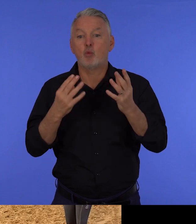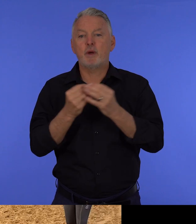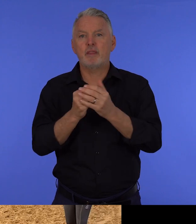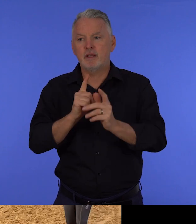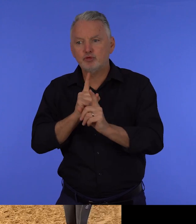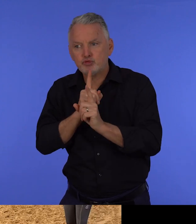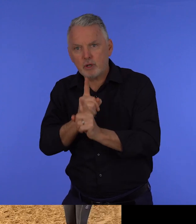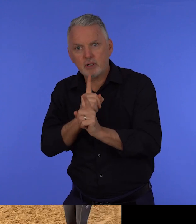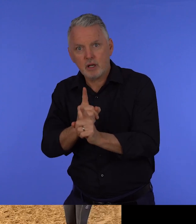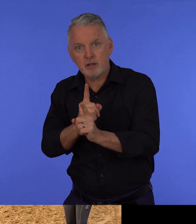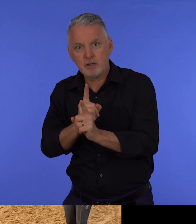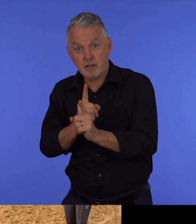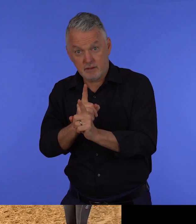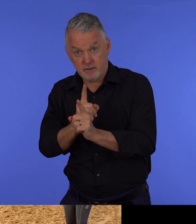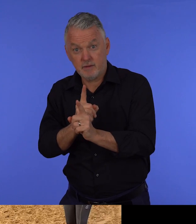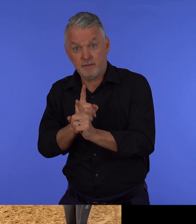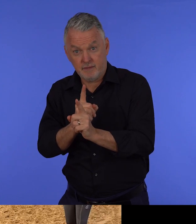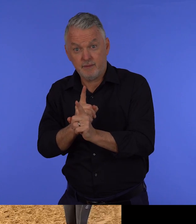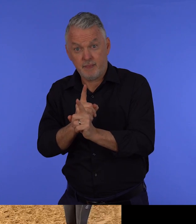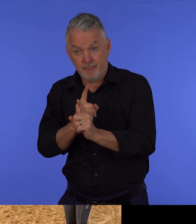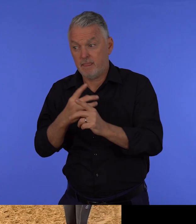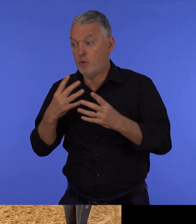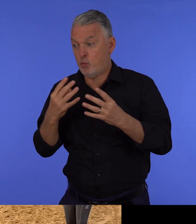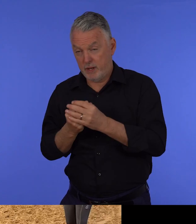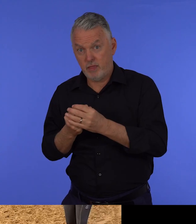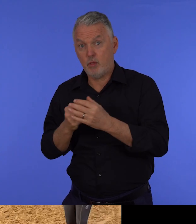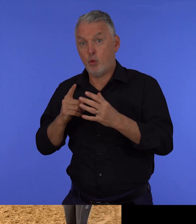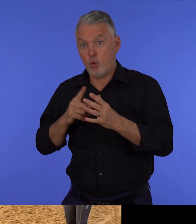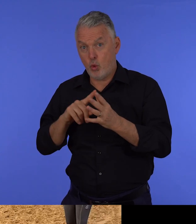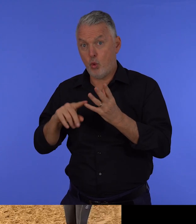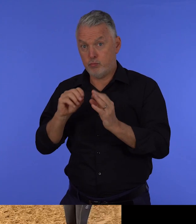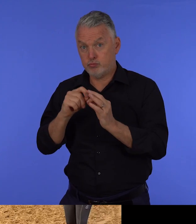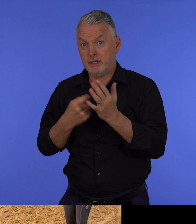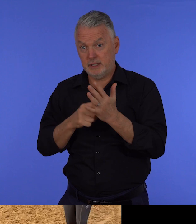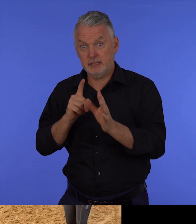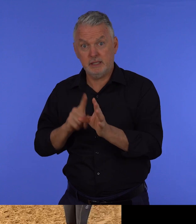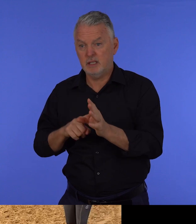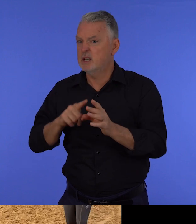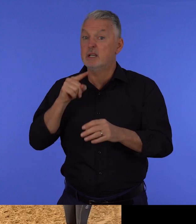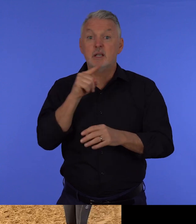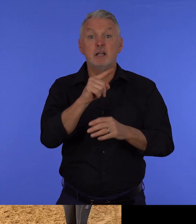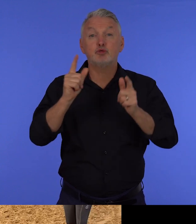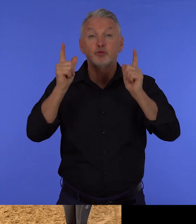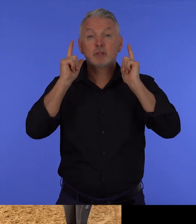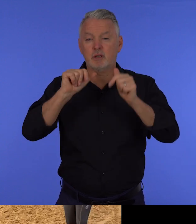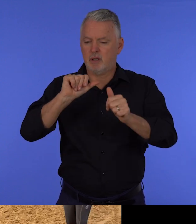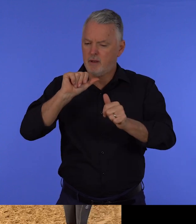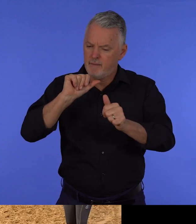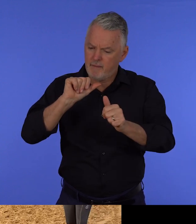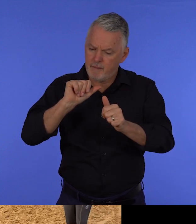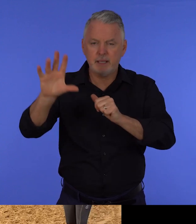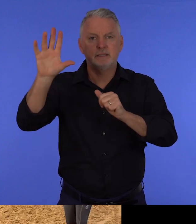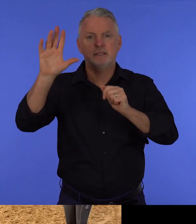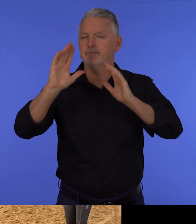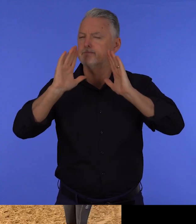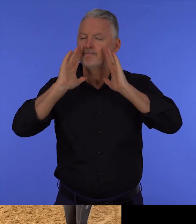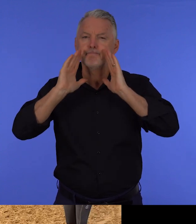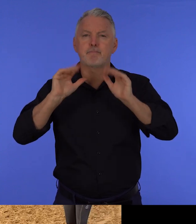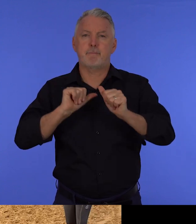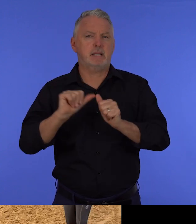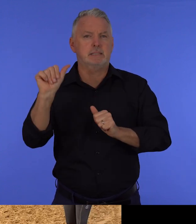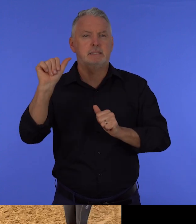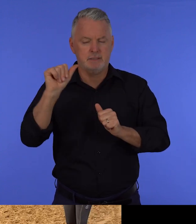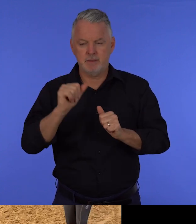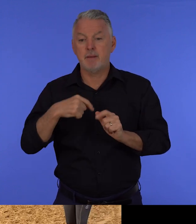lesson. And this is her instructor that she currently has, who